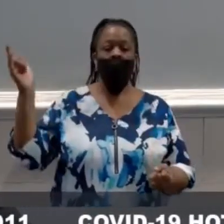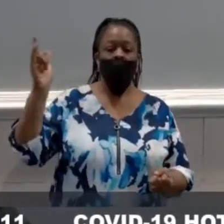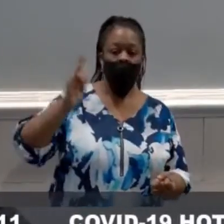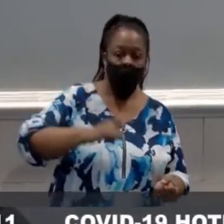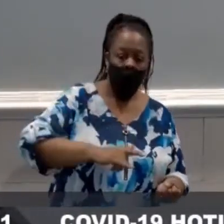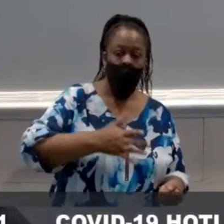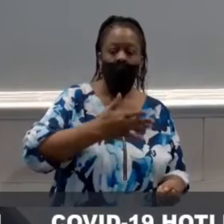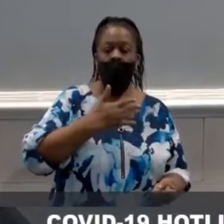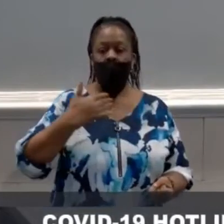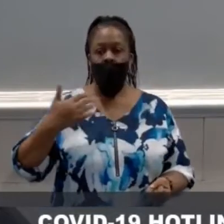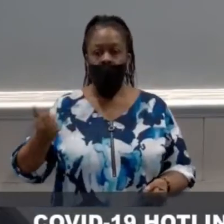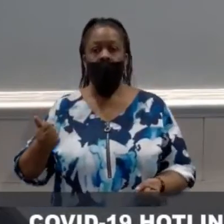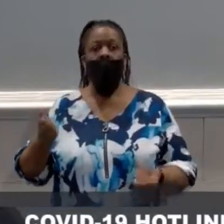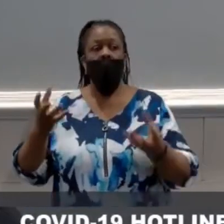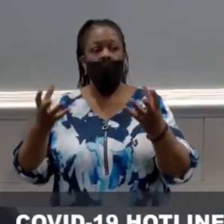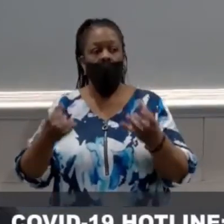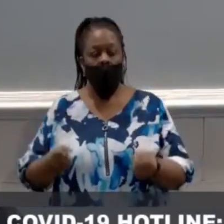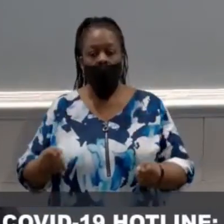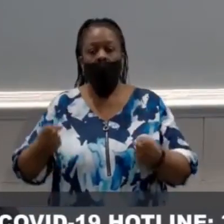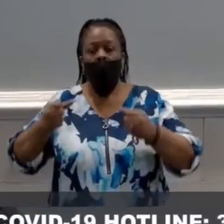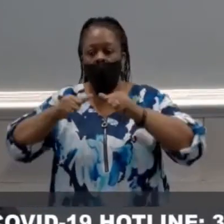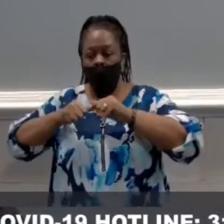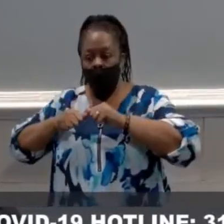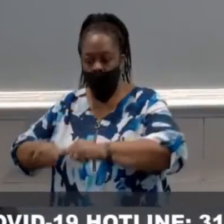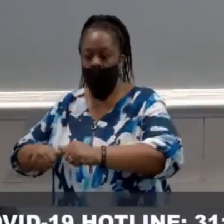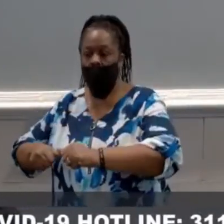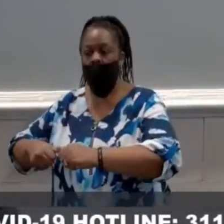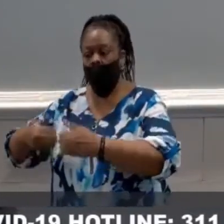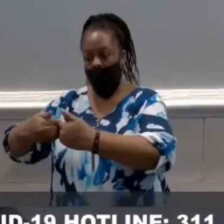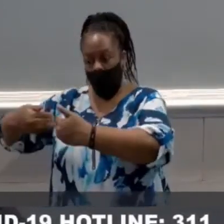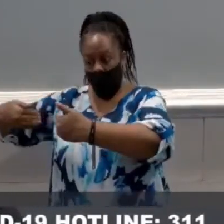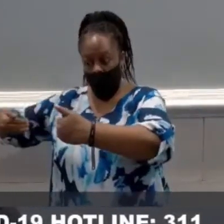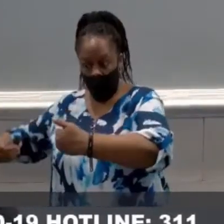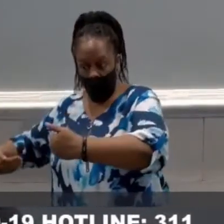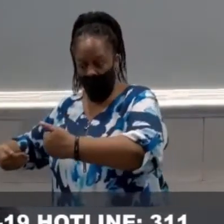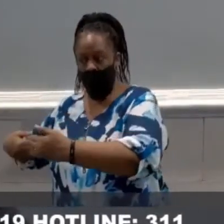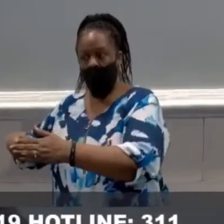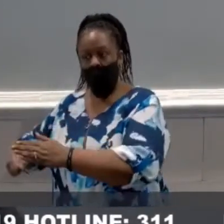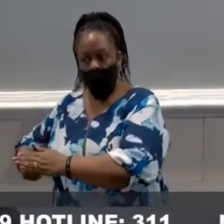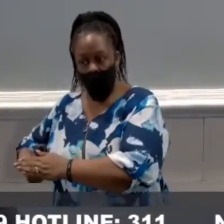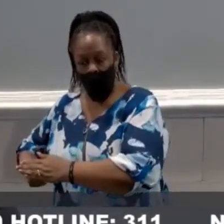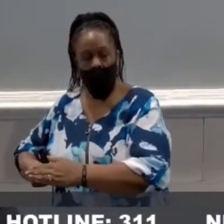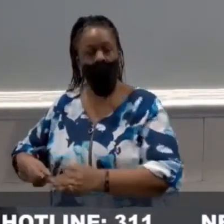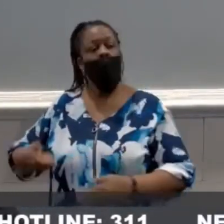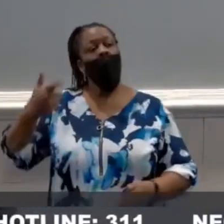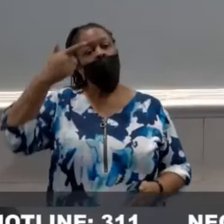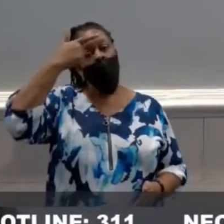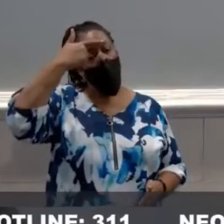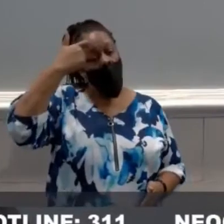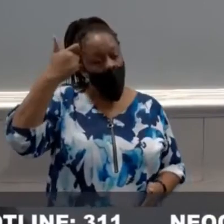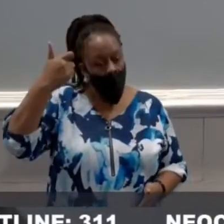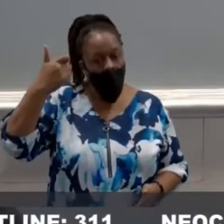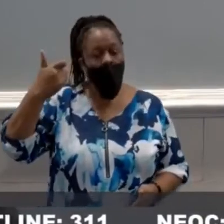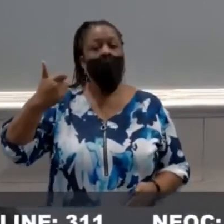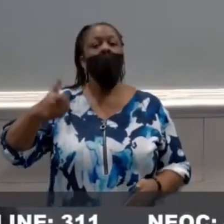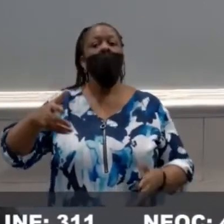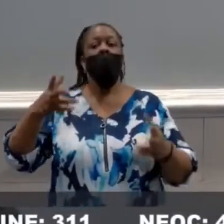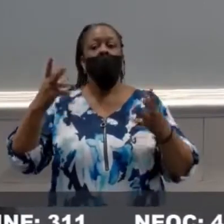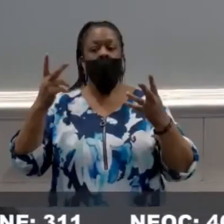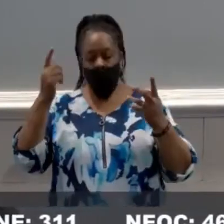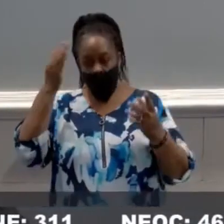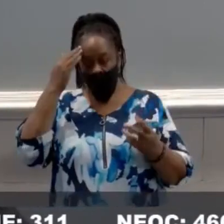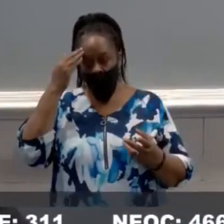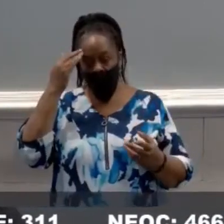say, I confirm that I would accept to be tested, to